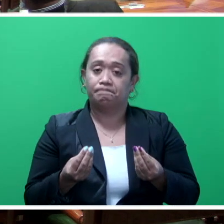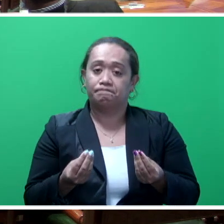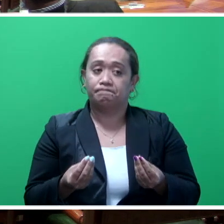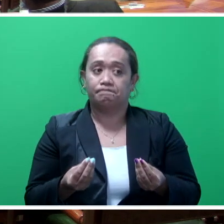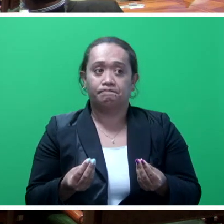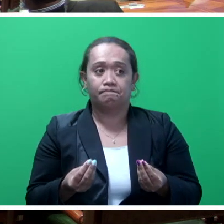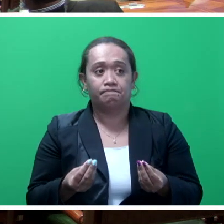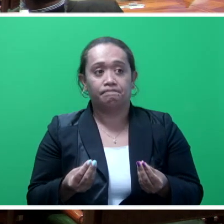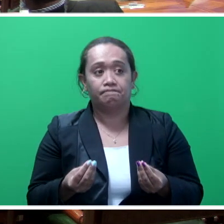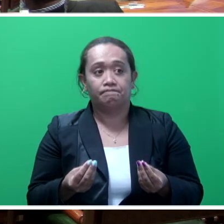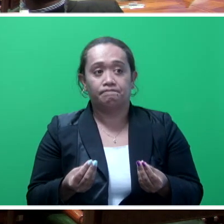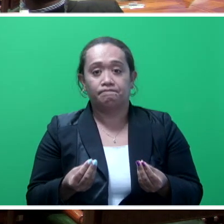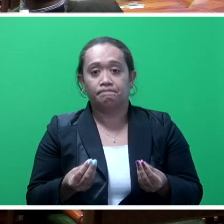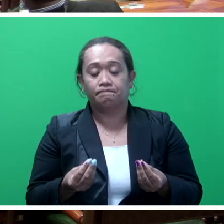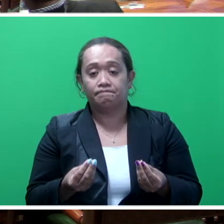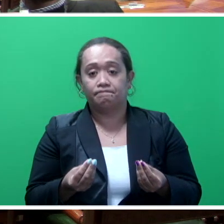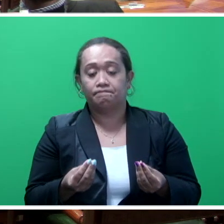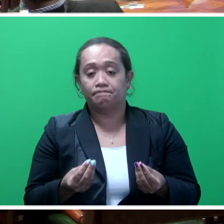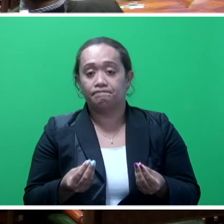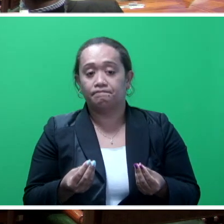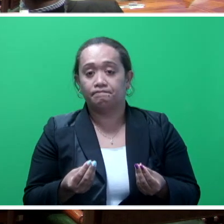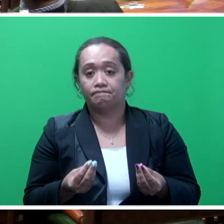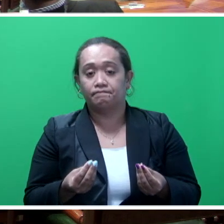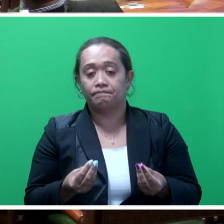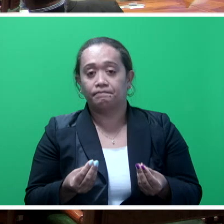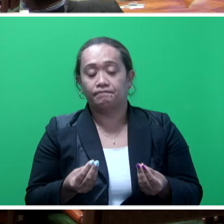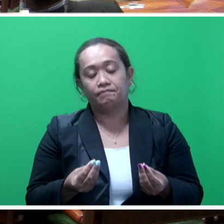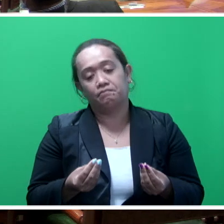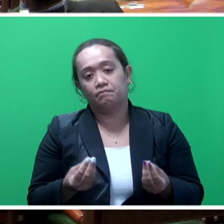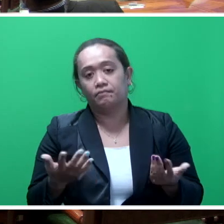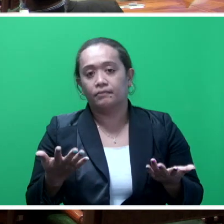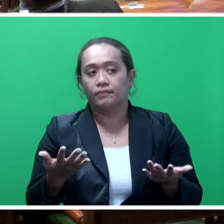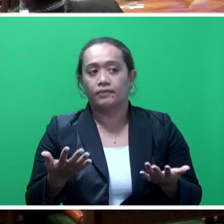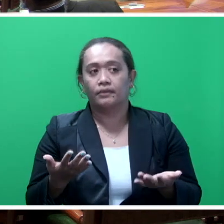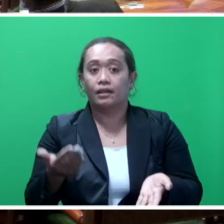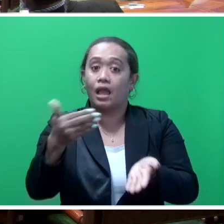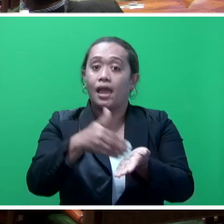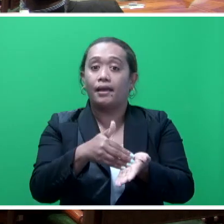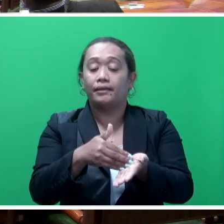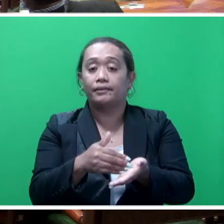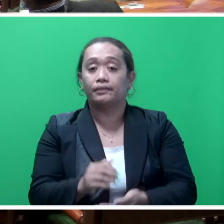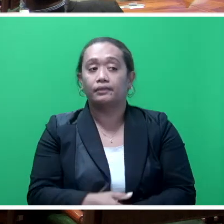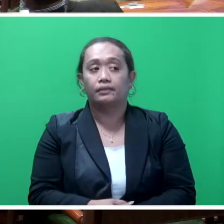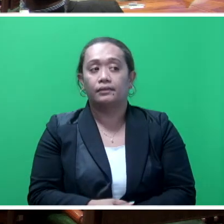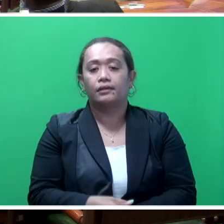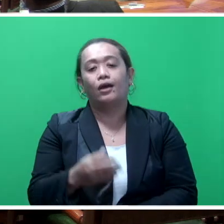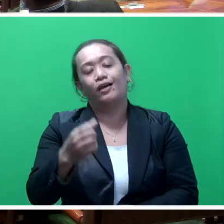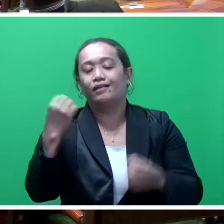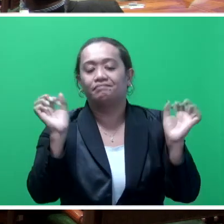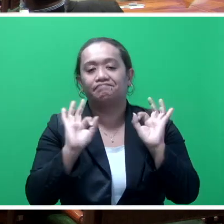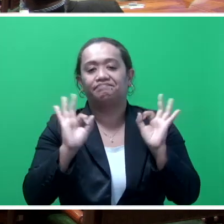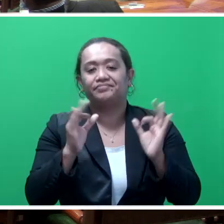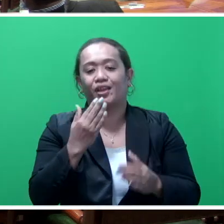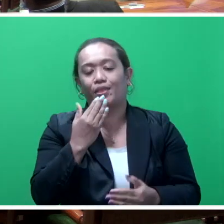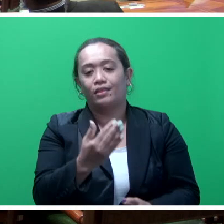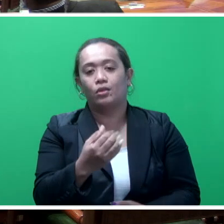the Honourable Leader of the House if you want to add anything further. You have the floor, sir. No, thank you, Mr. Speaker.